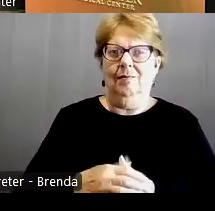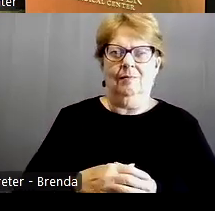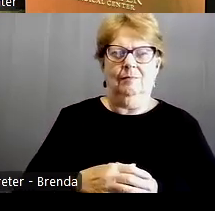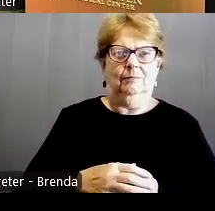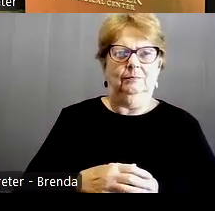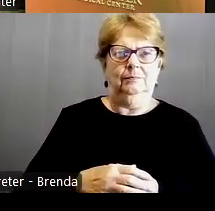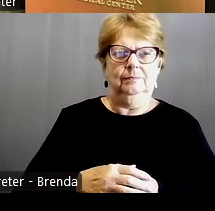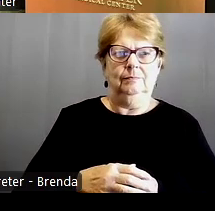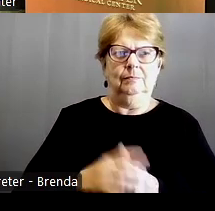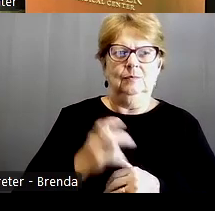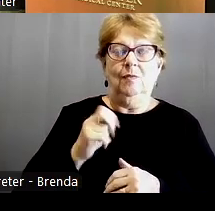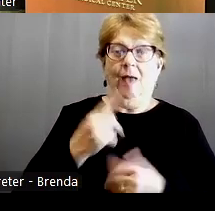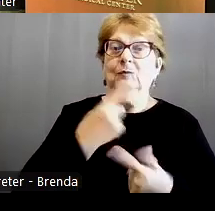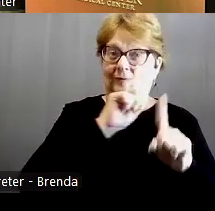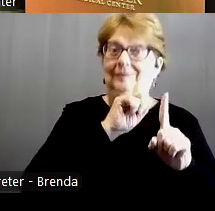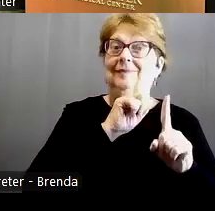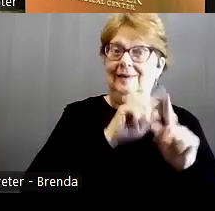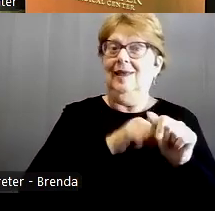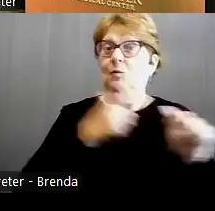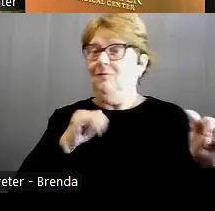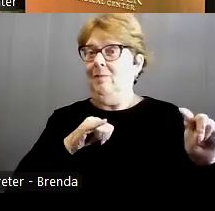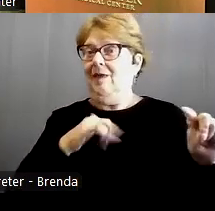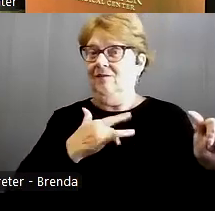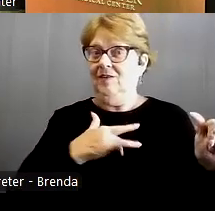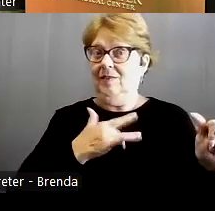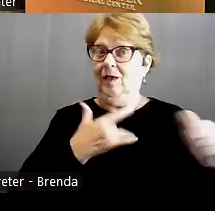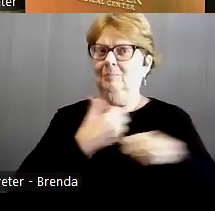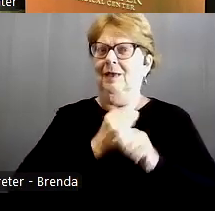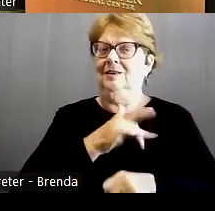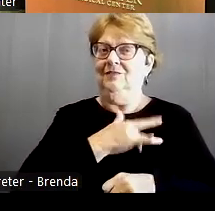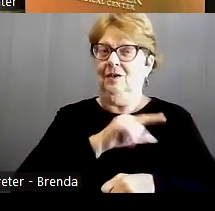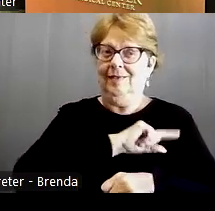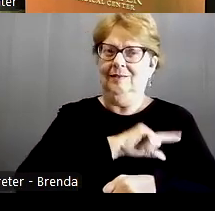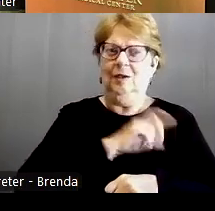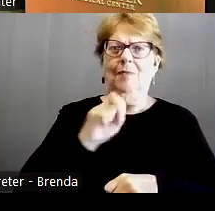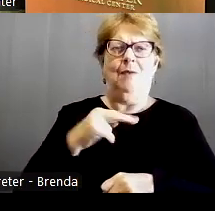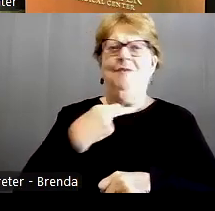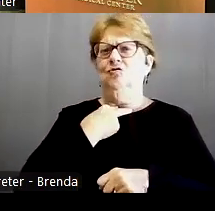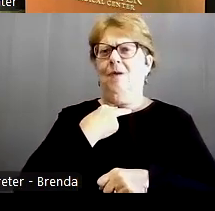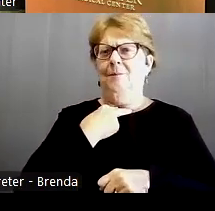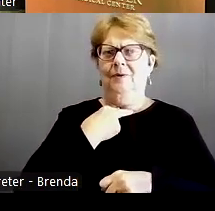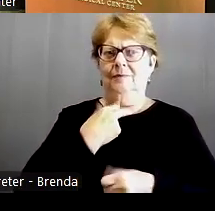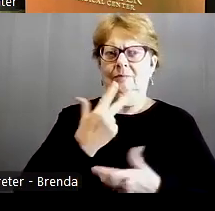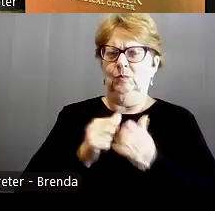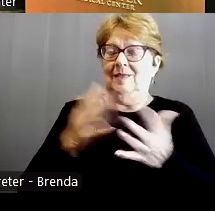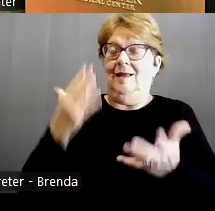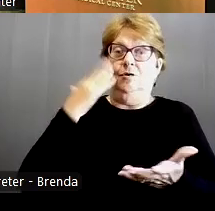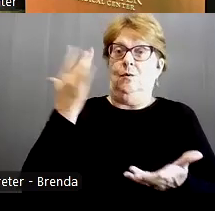So we succeed in getting away from the feeling that's making us feel guilty, but then we can wind up trapped without